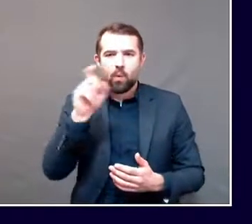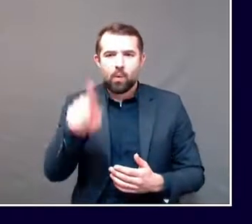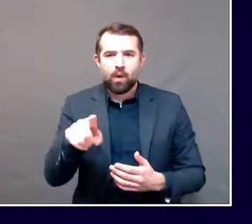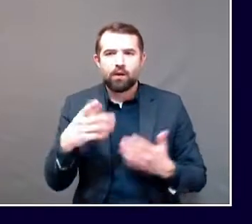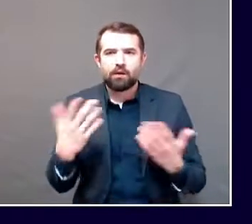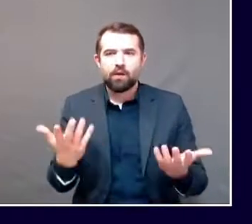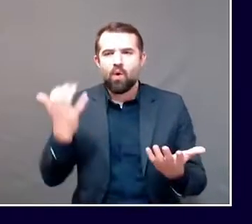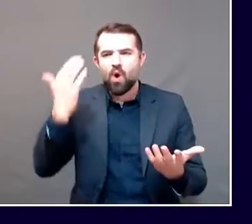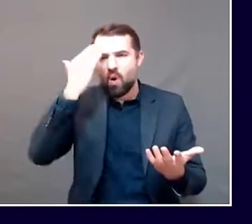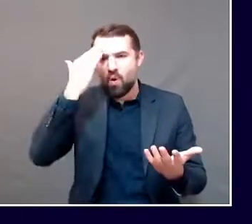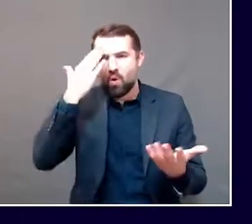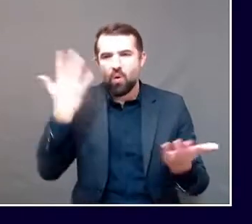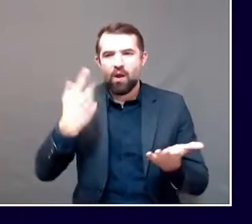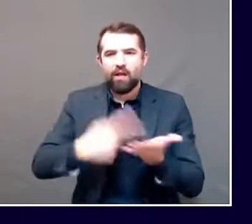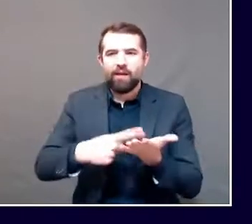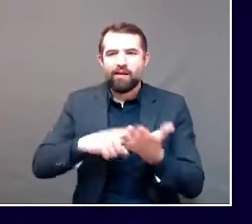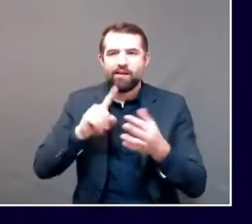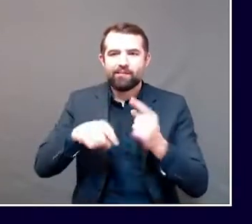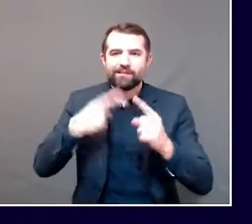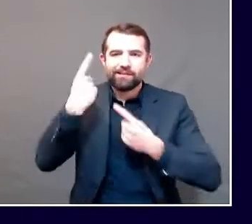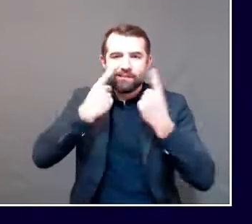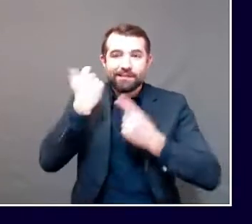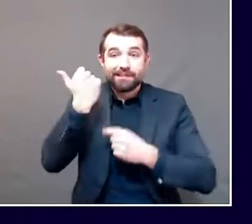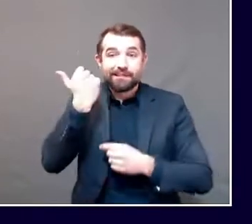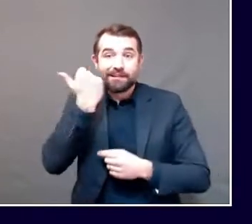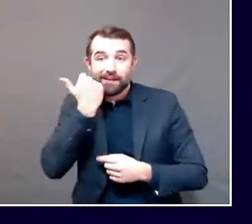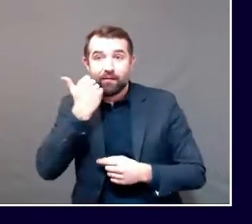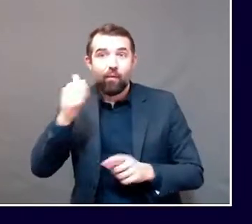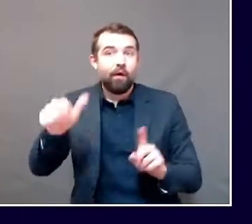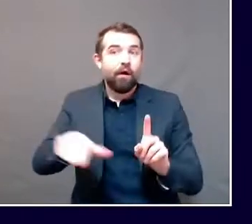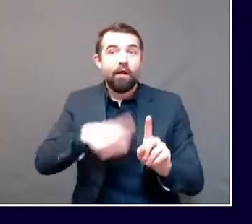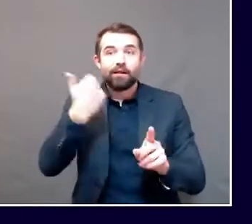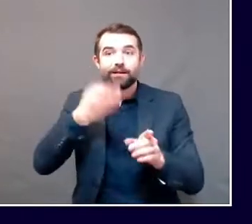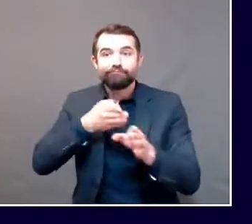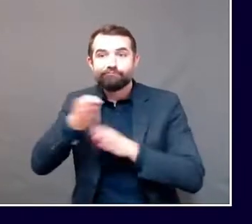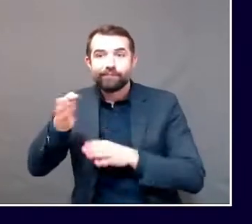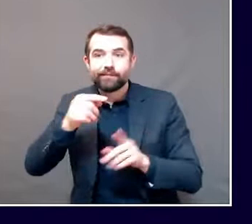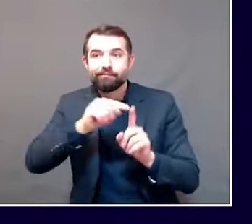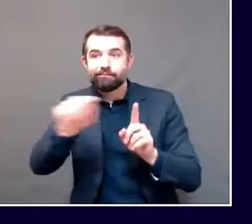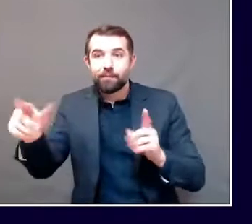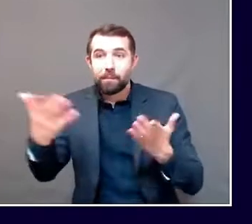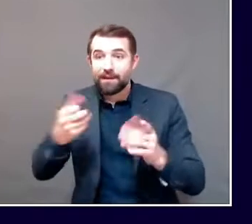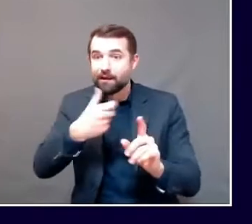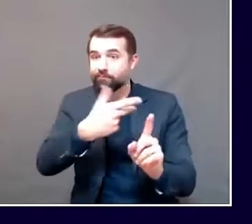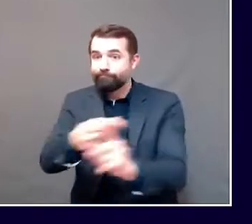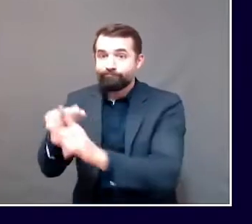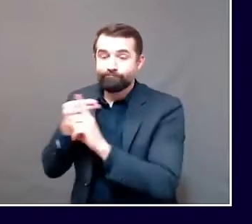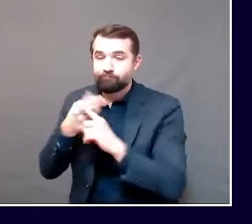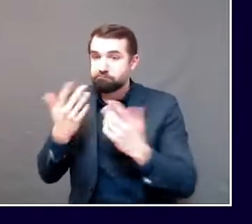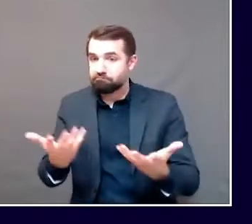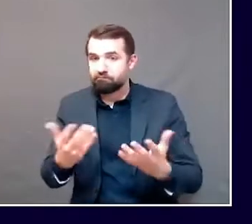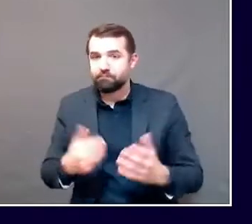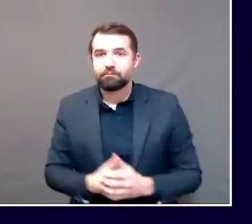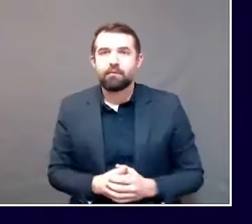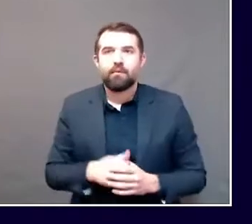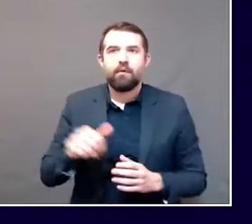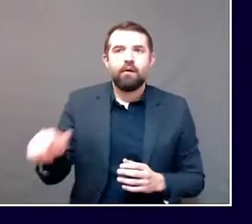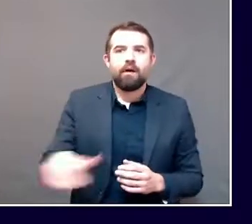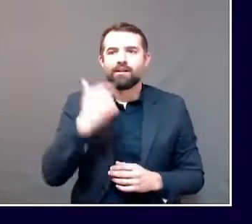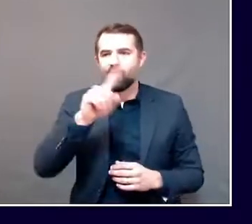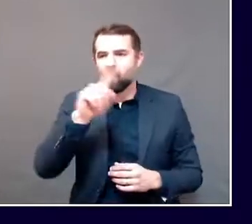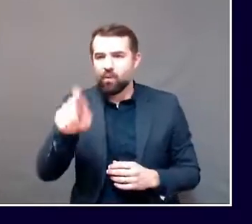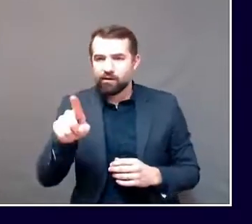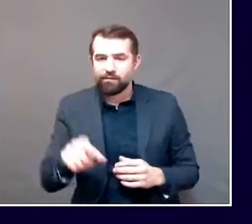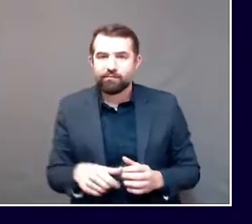you talked about considering dentists, other qualified professionals to administer the vaccinations. We also had a question from a viewer wondering